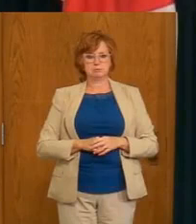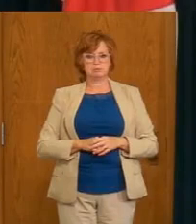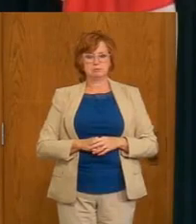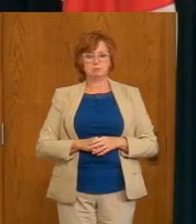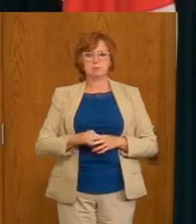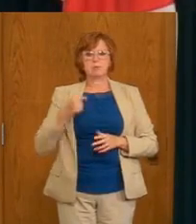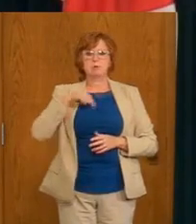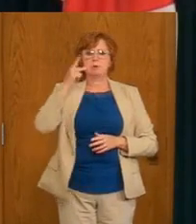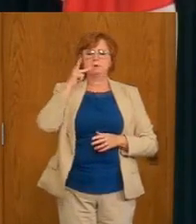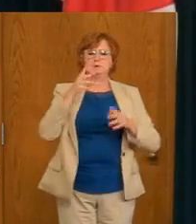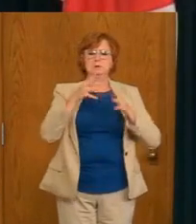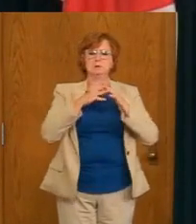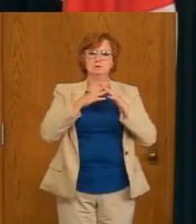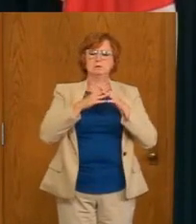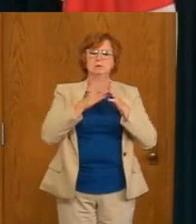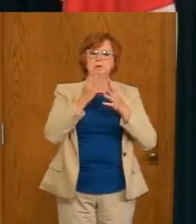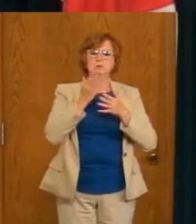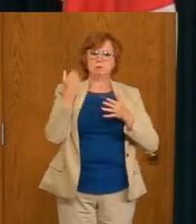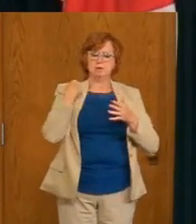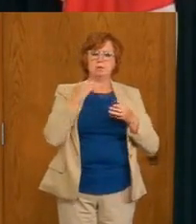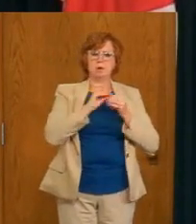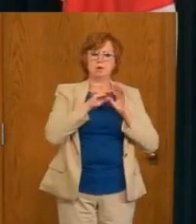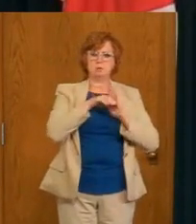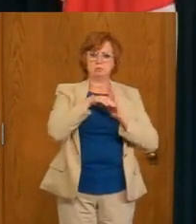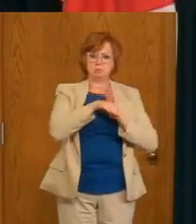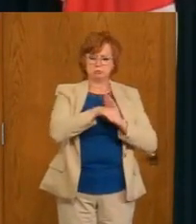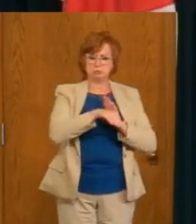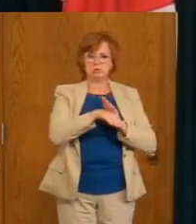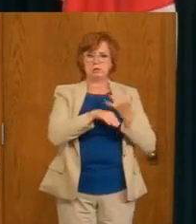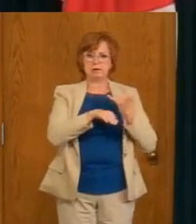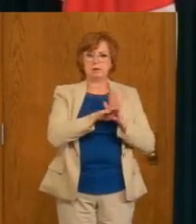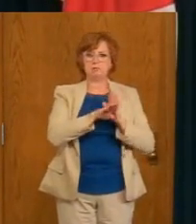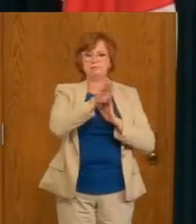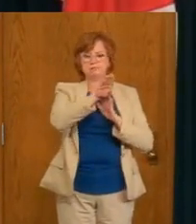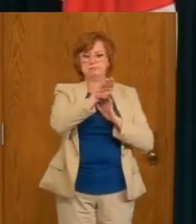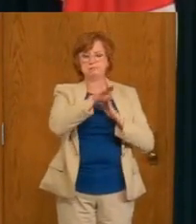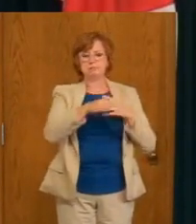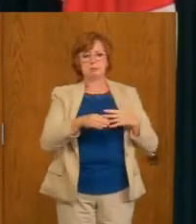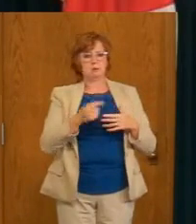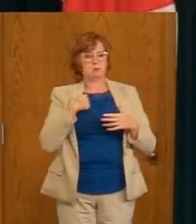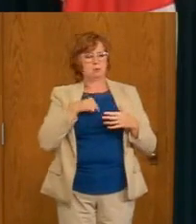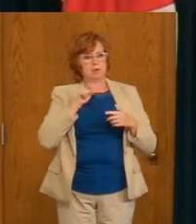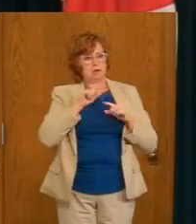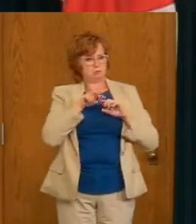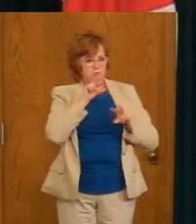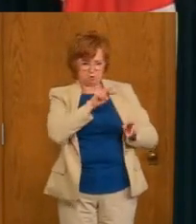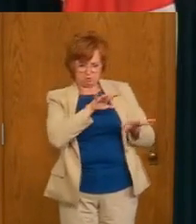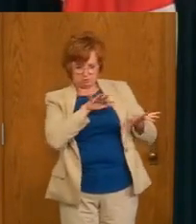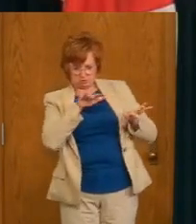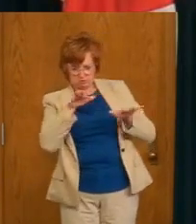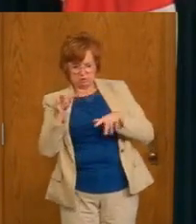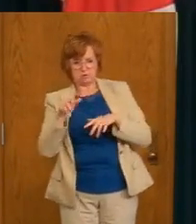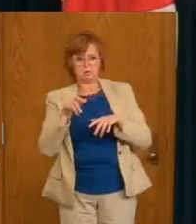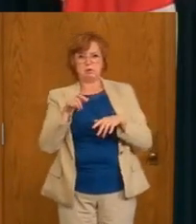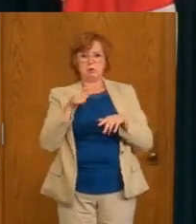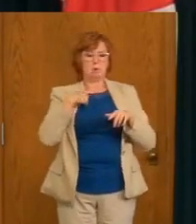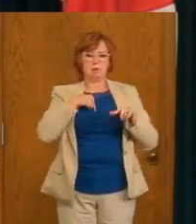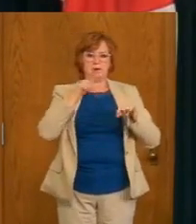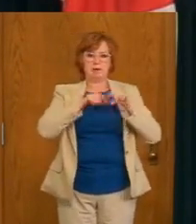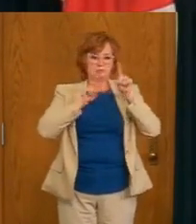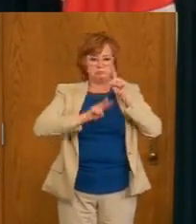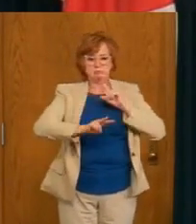We'll take our next question in the room. Lisa? Looking at the guidelines kind of that were released today as